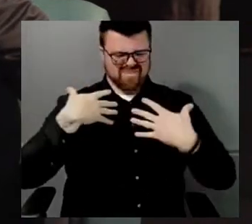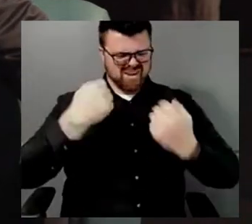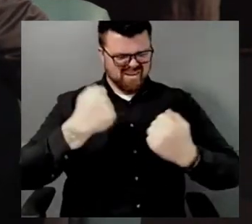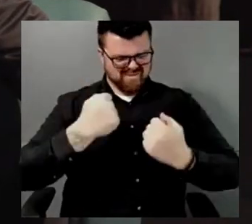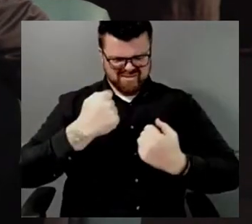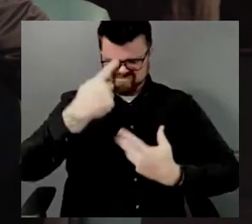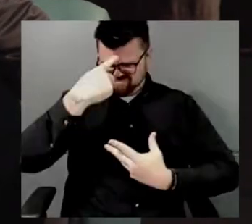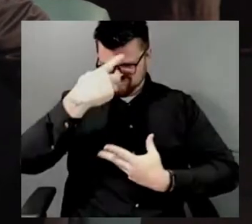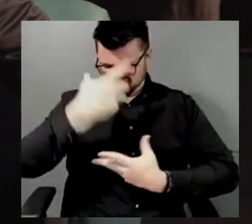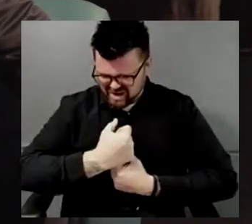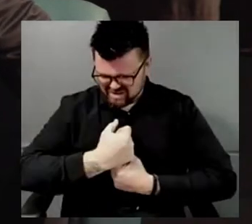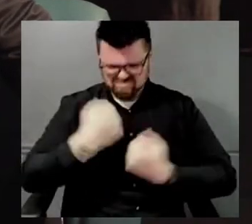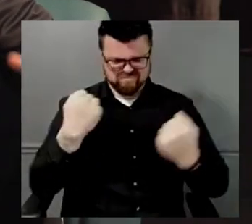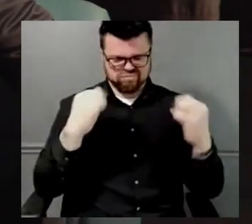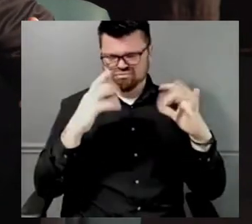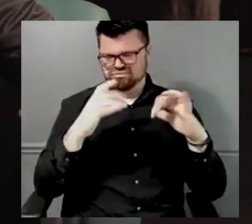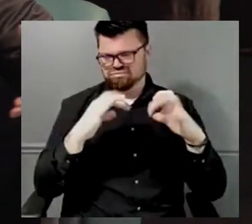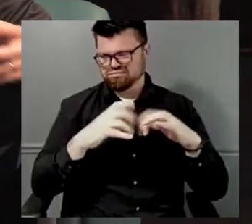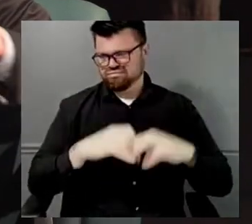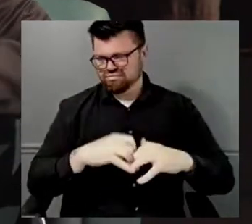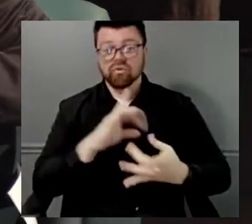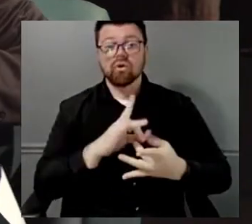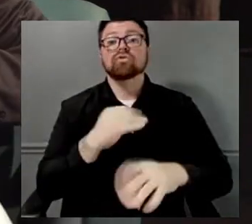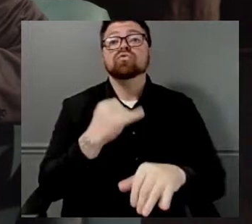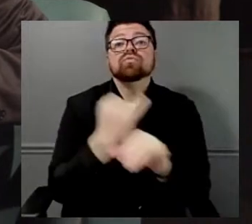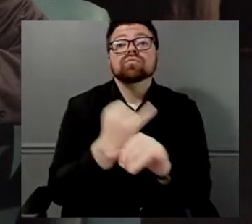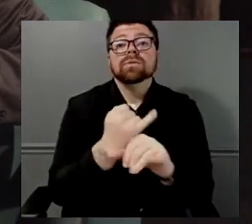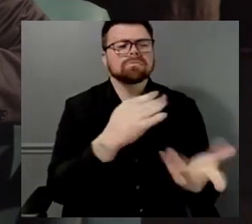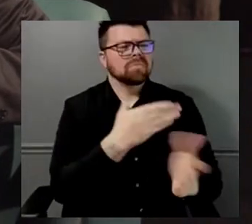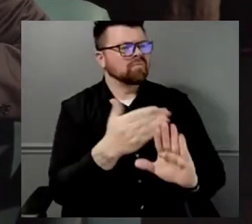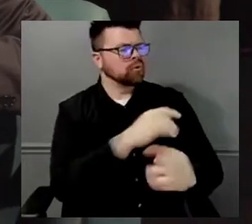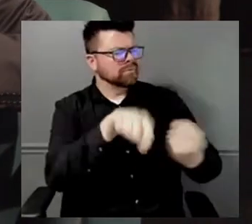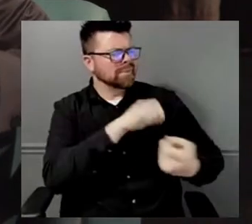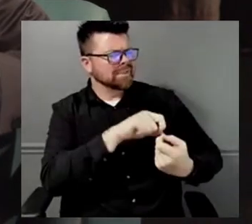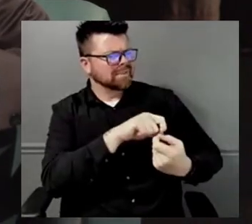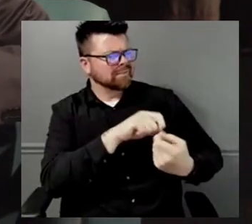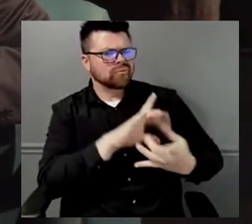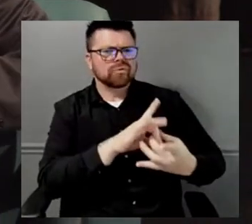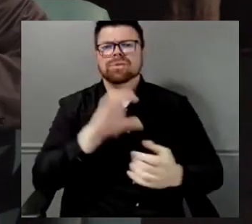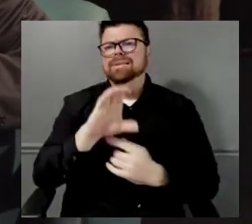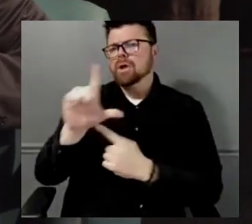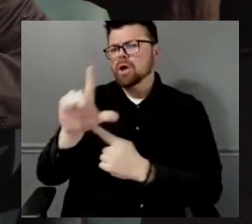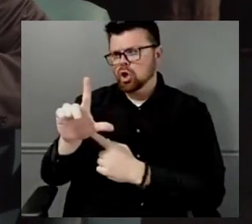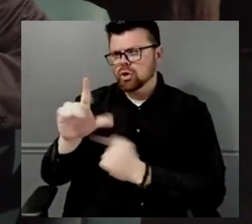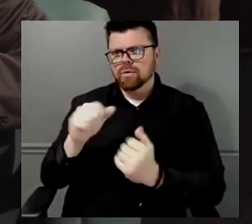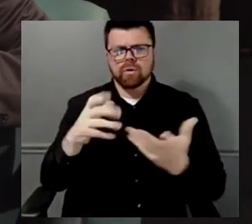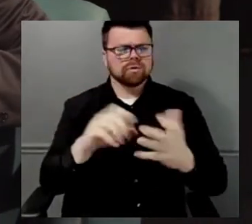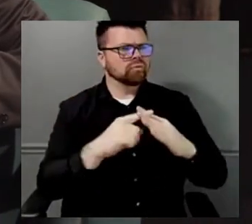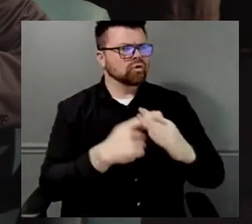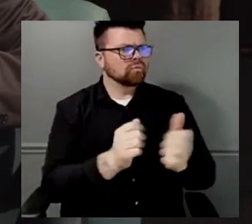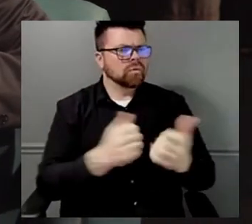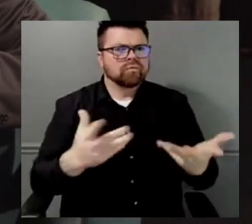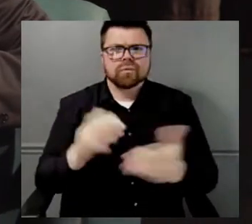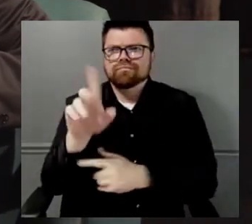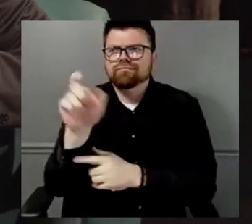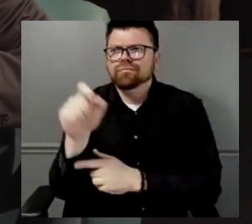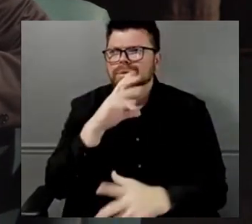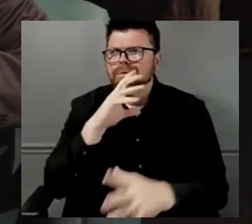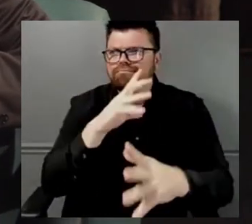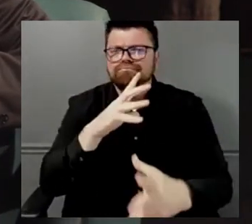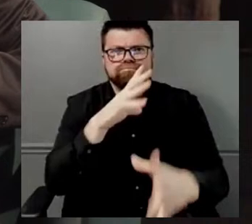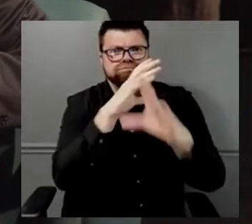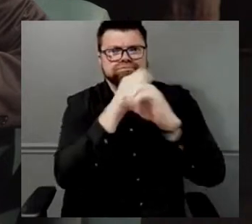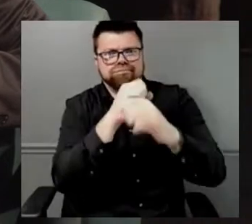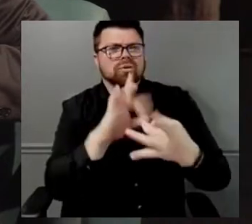institutions. And before we get into the specifics of civic learning, I wanted to begin with you just on this question of confidence in public